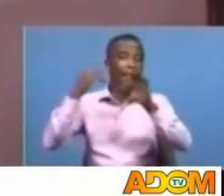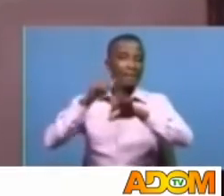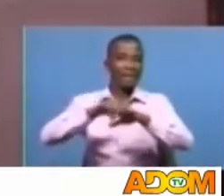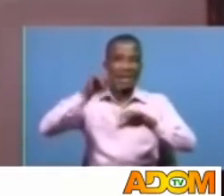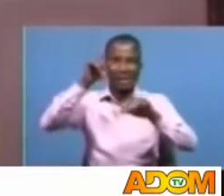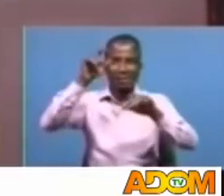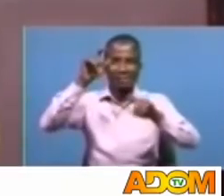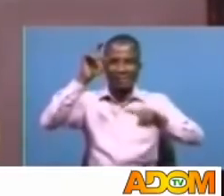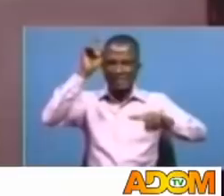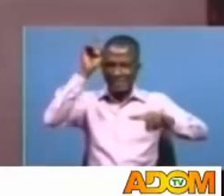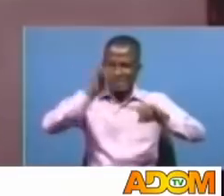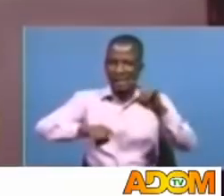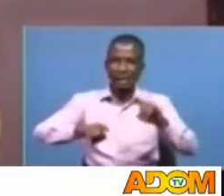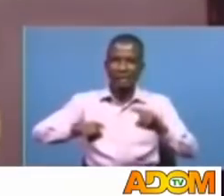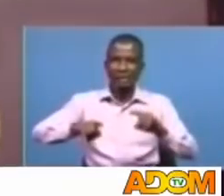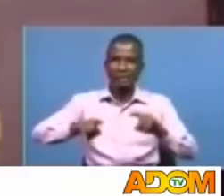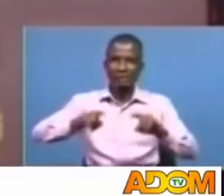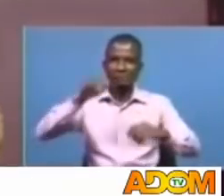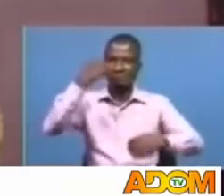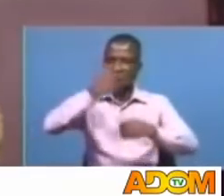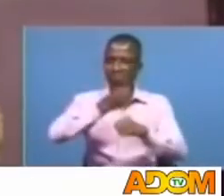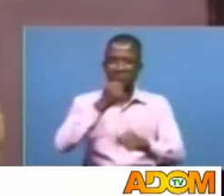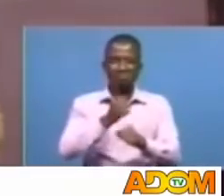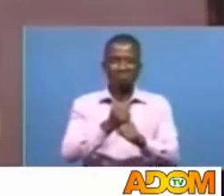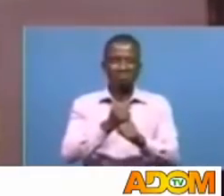never constitute